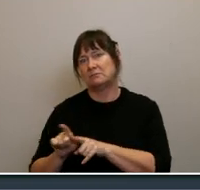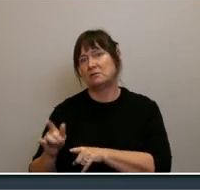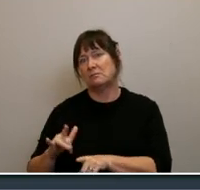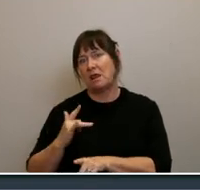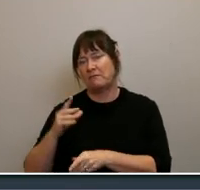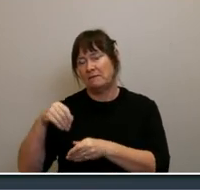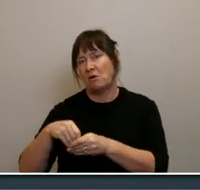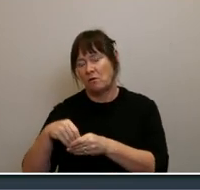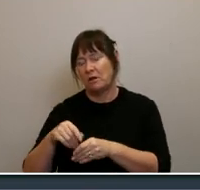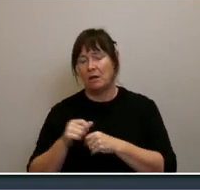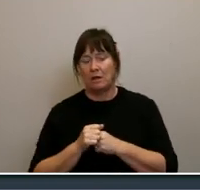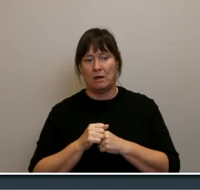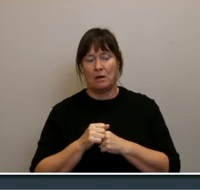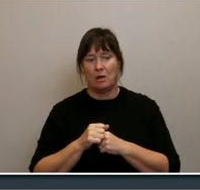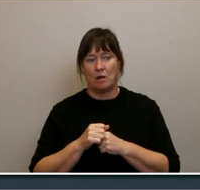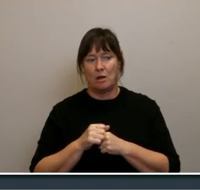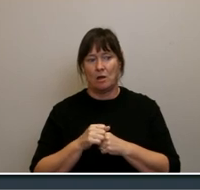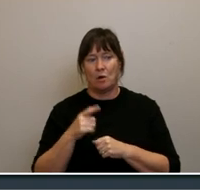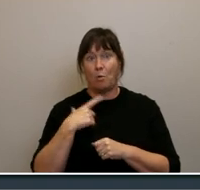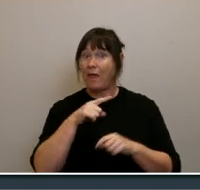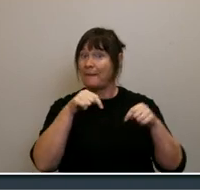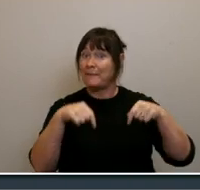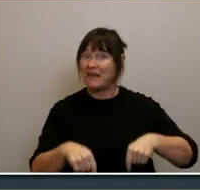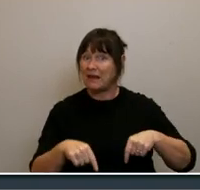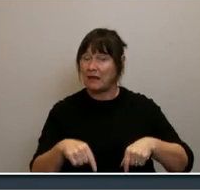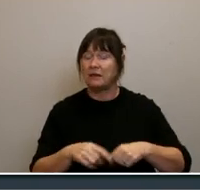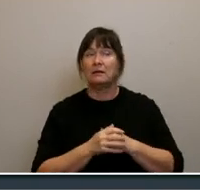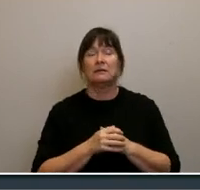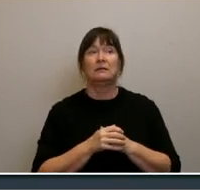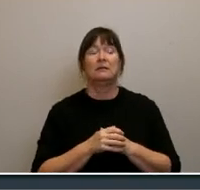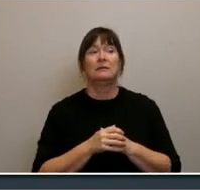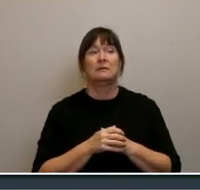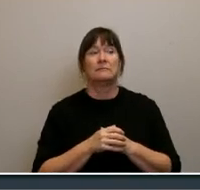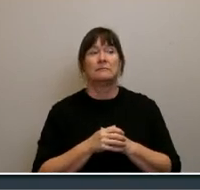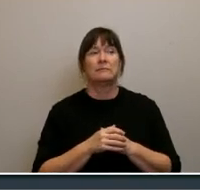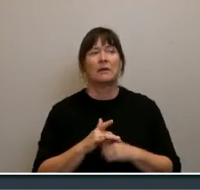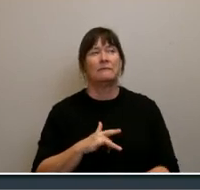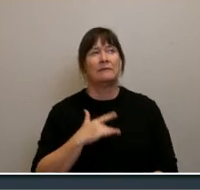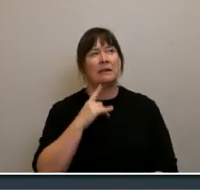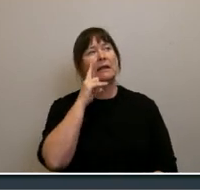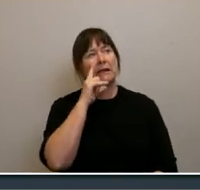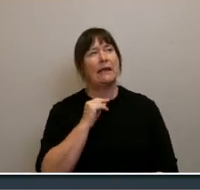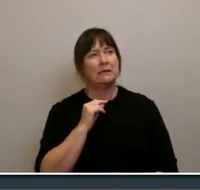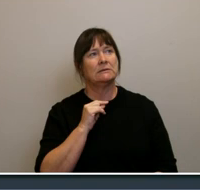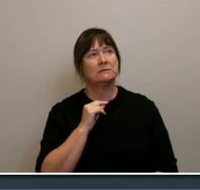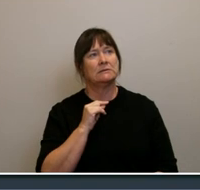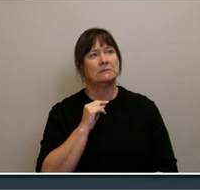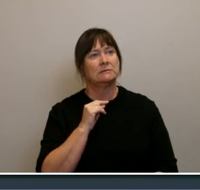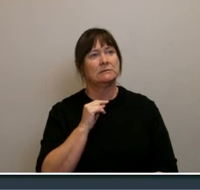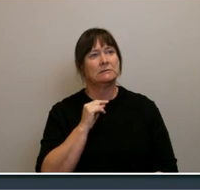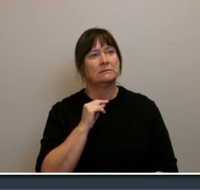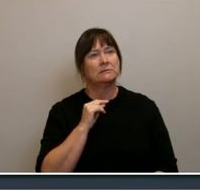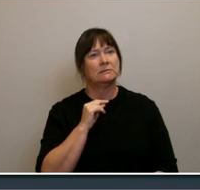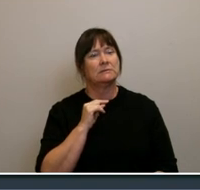and my prime reason for being here is that I feel I can contribute to the